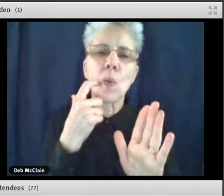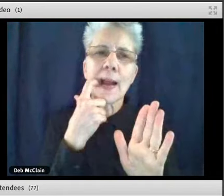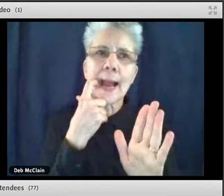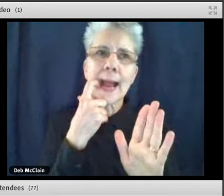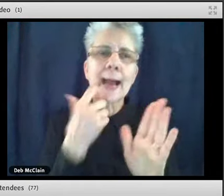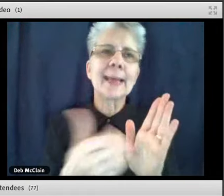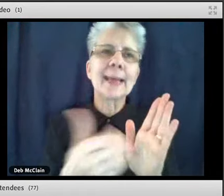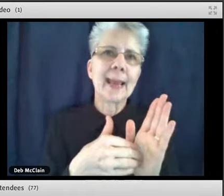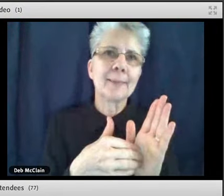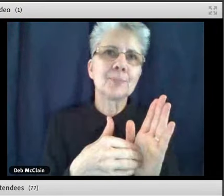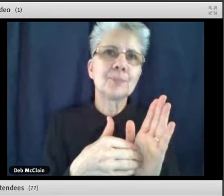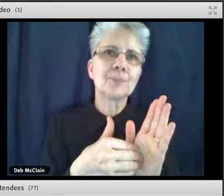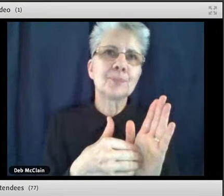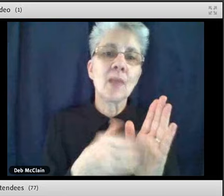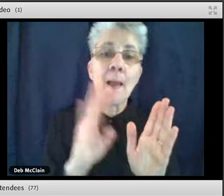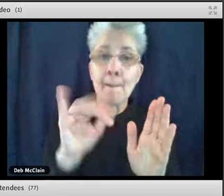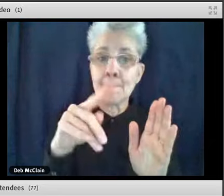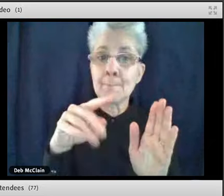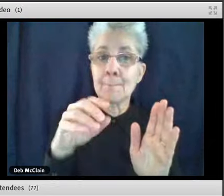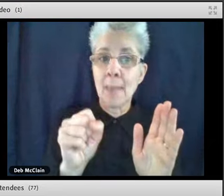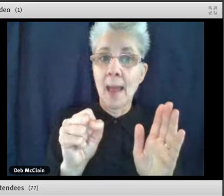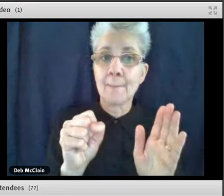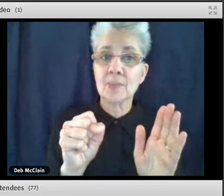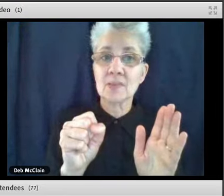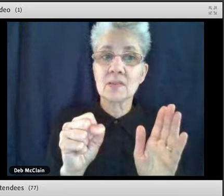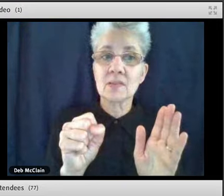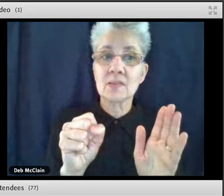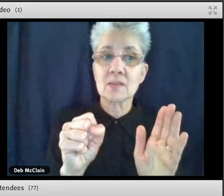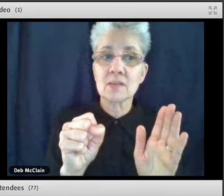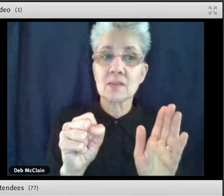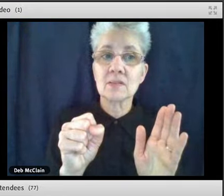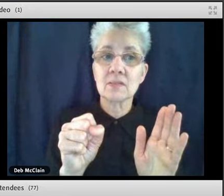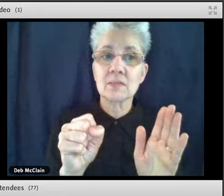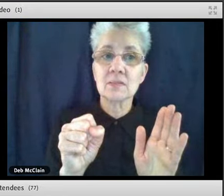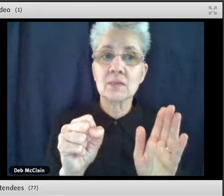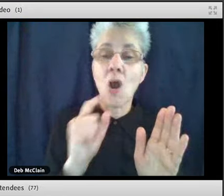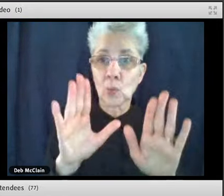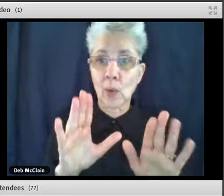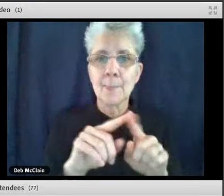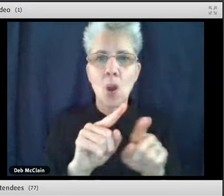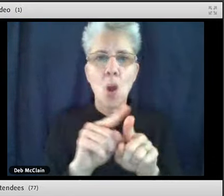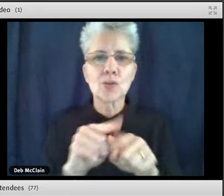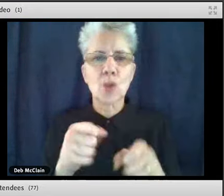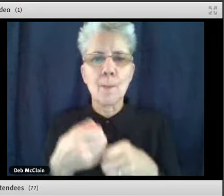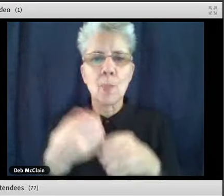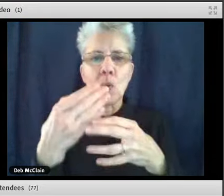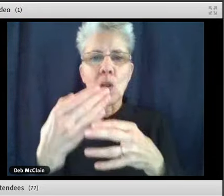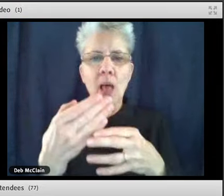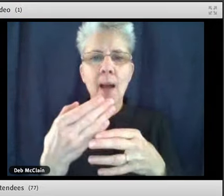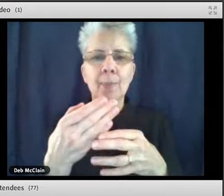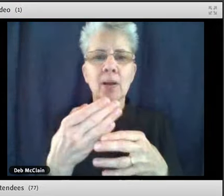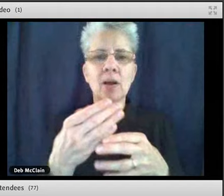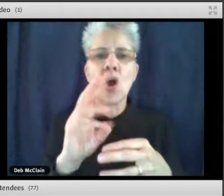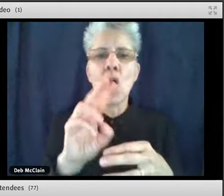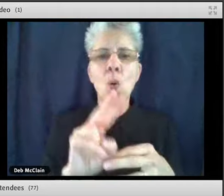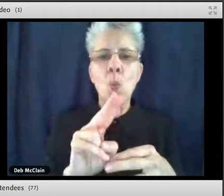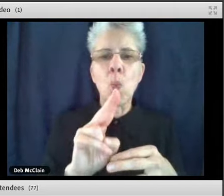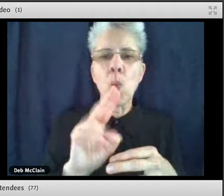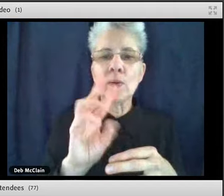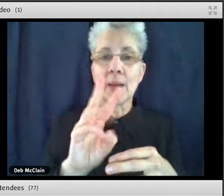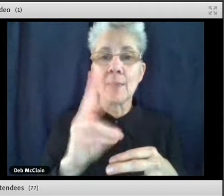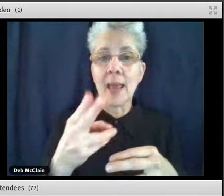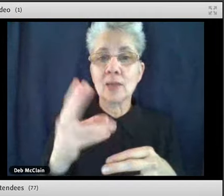that I trust. So this is the World Health Organization, then they have a situation report. I would also encourage you